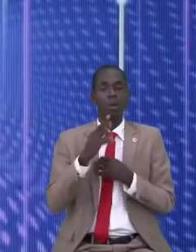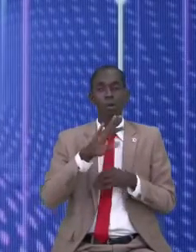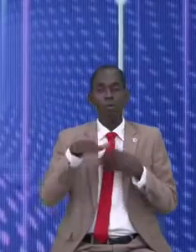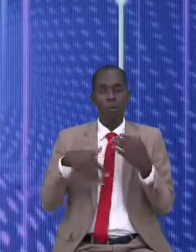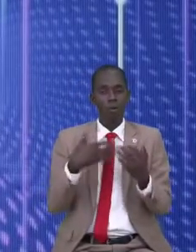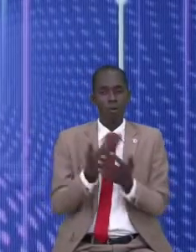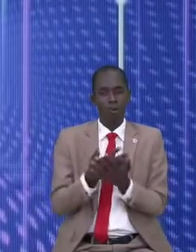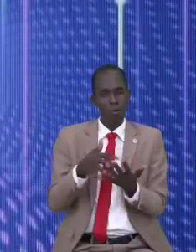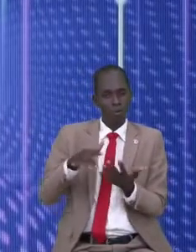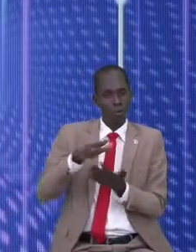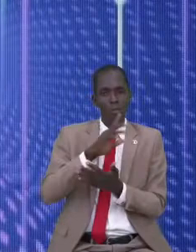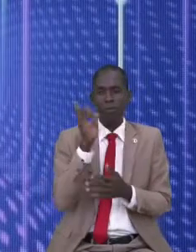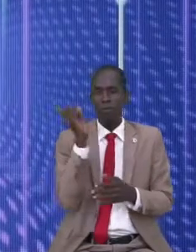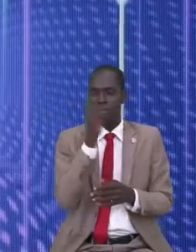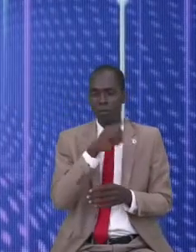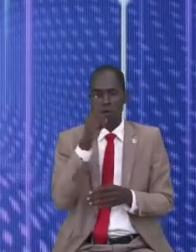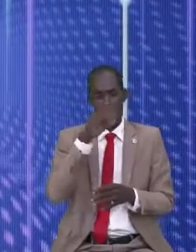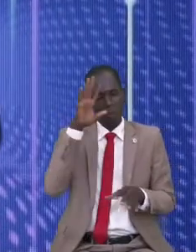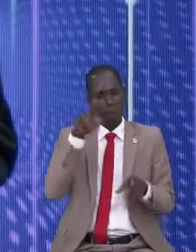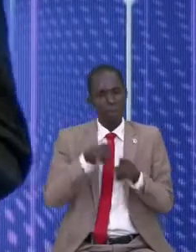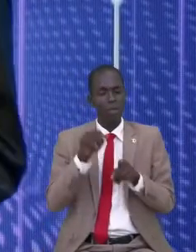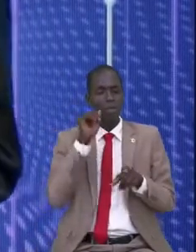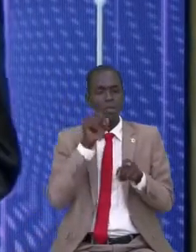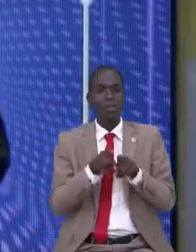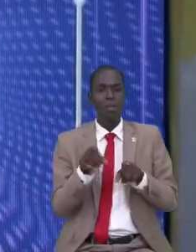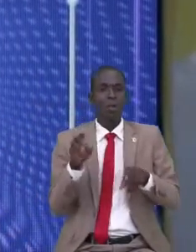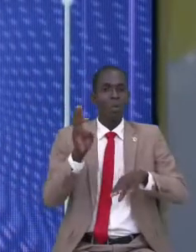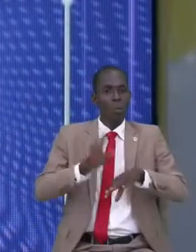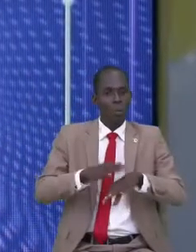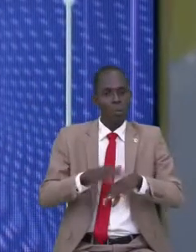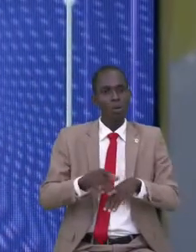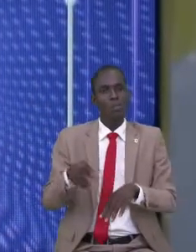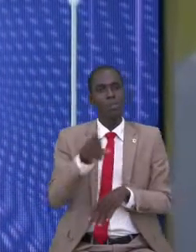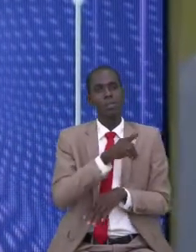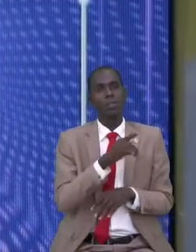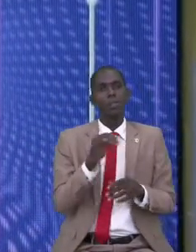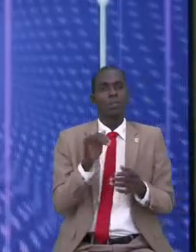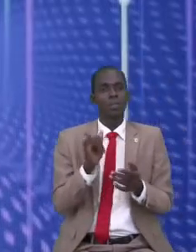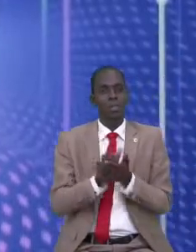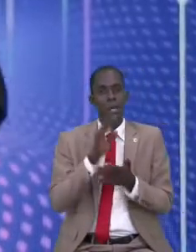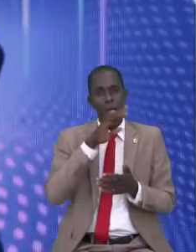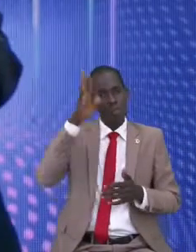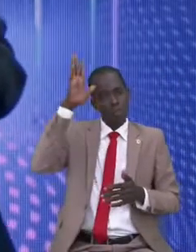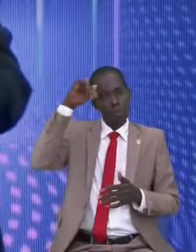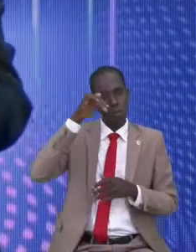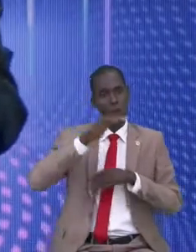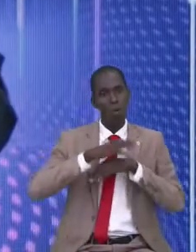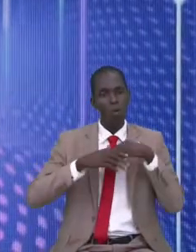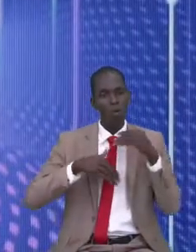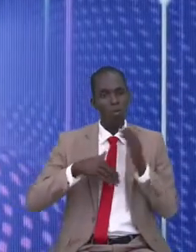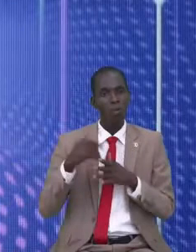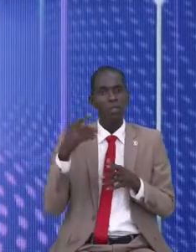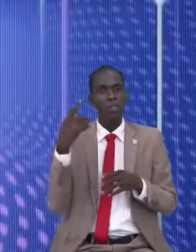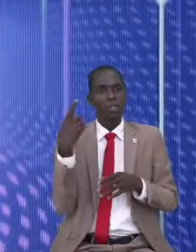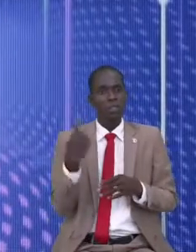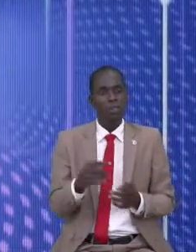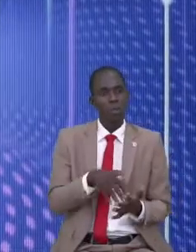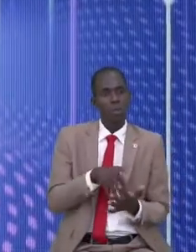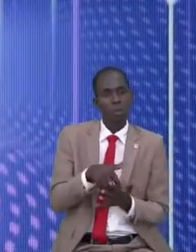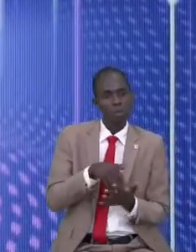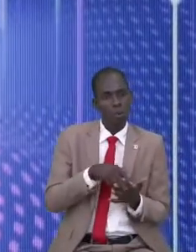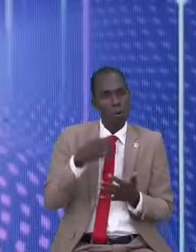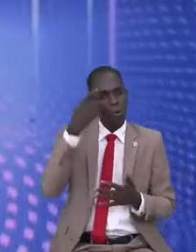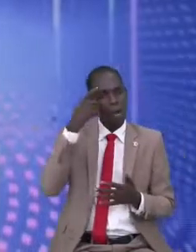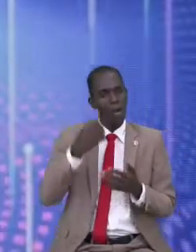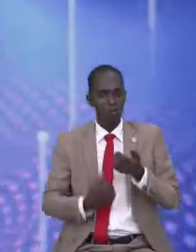brethren. Warn them that unruly, comfort the feeble-minded and support the weak.